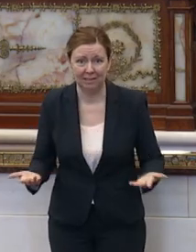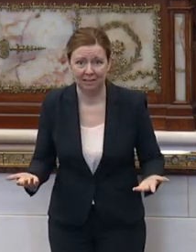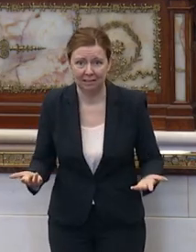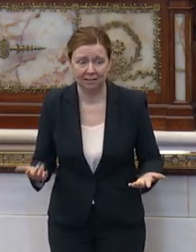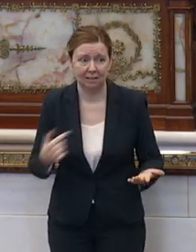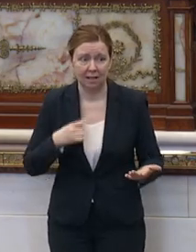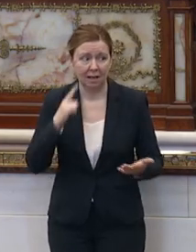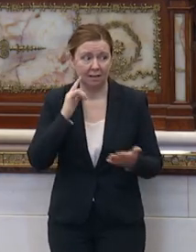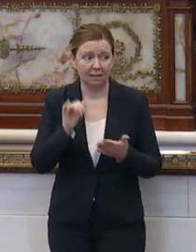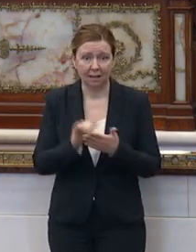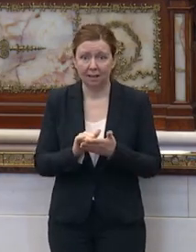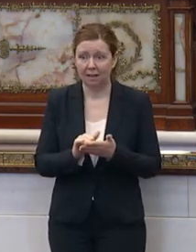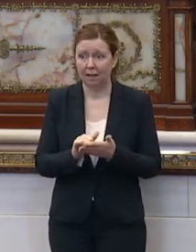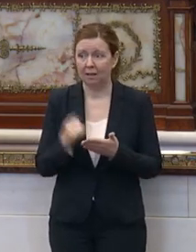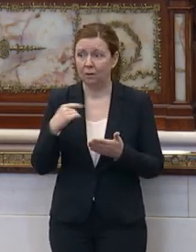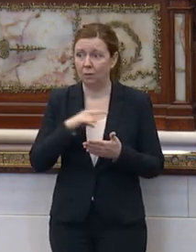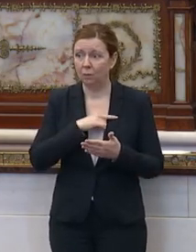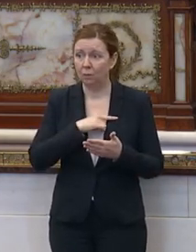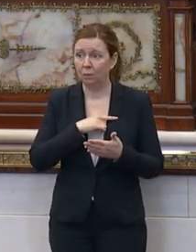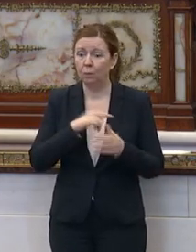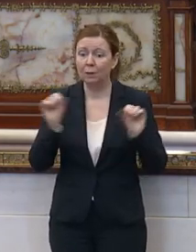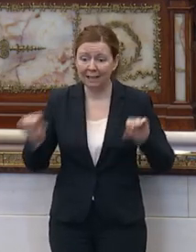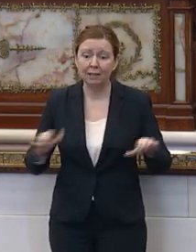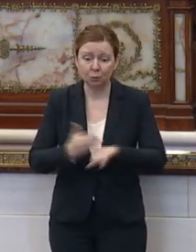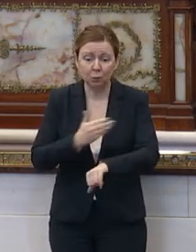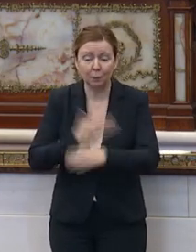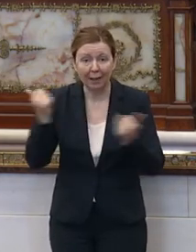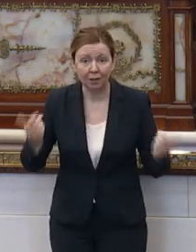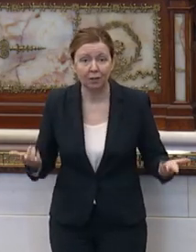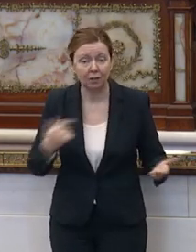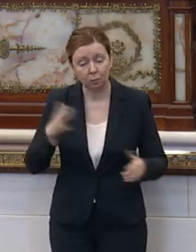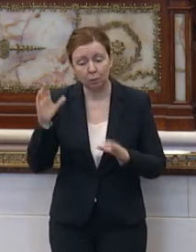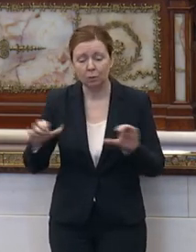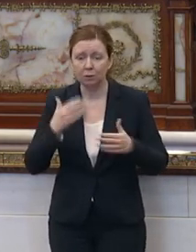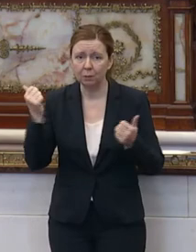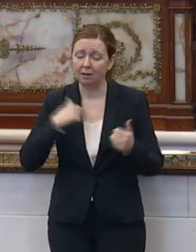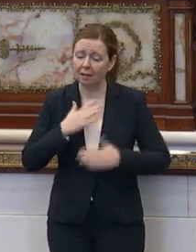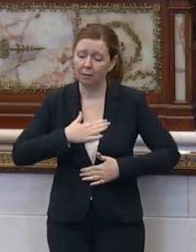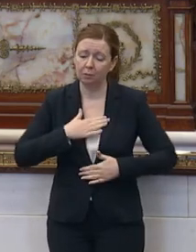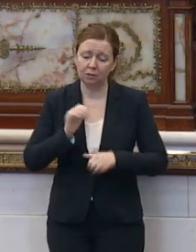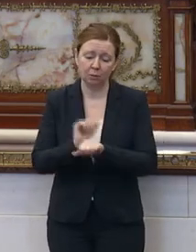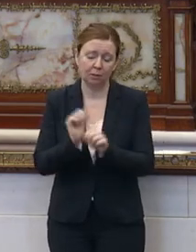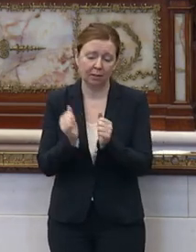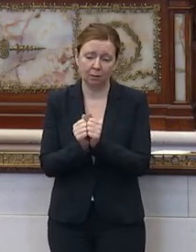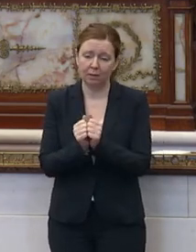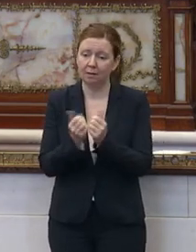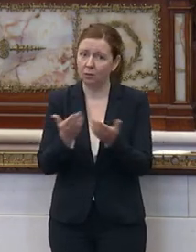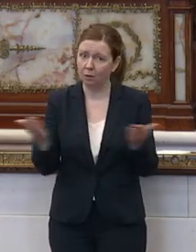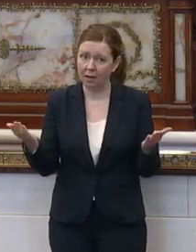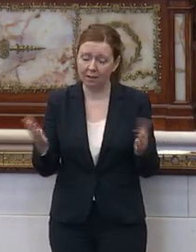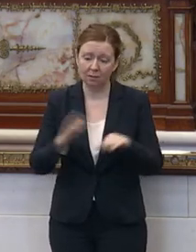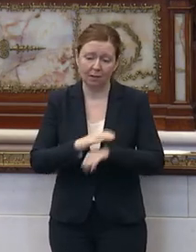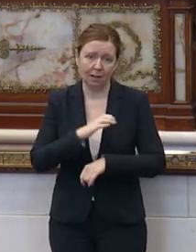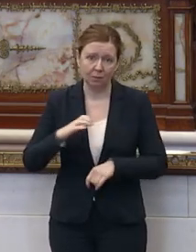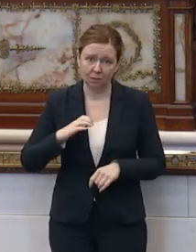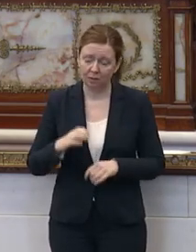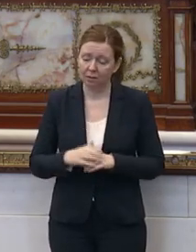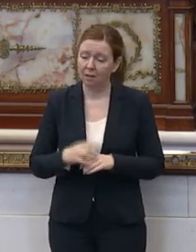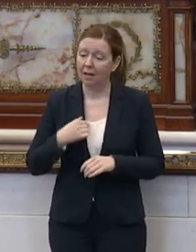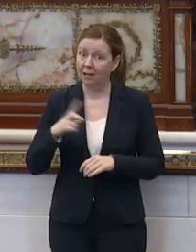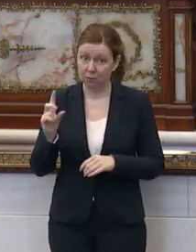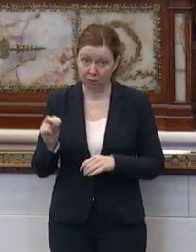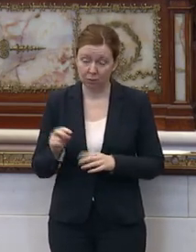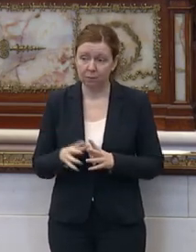just think that we can do better and we will do better. I appreciate working with you guys on council, I